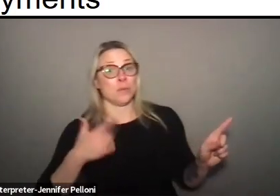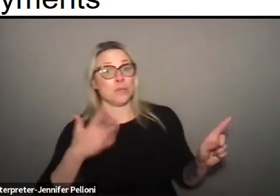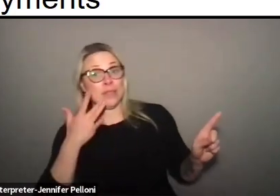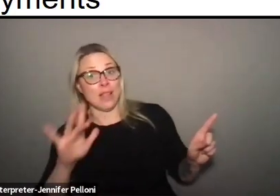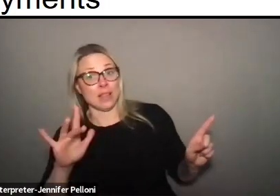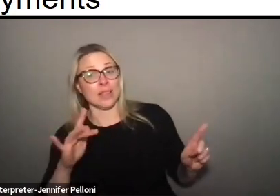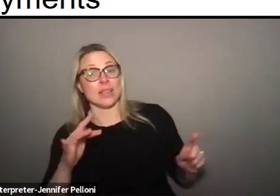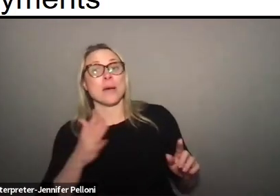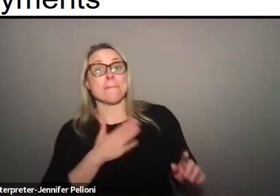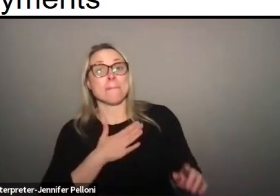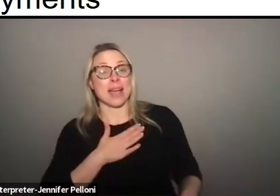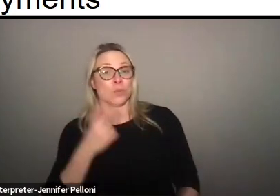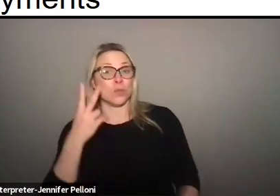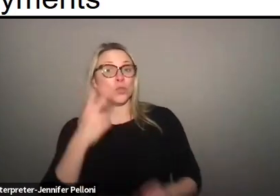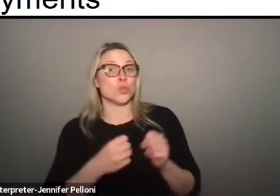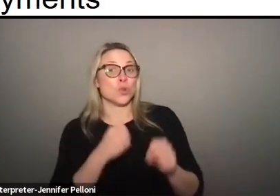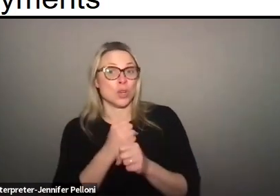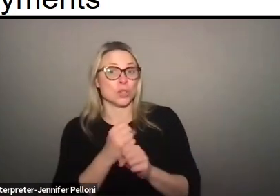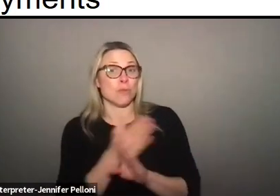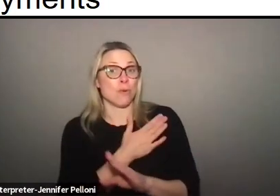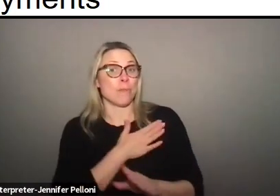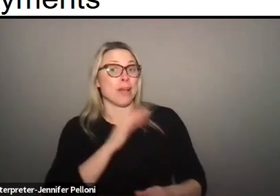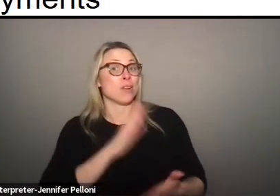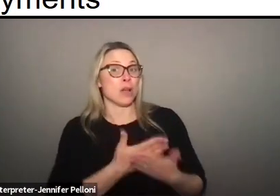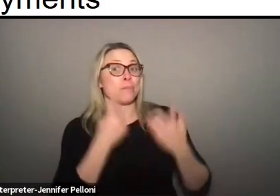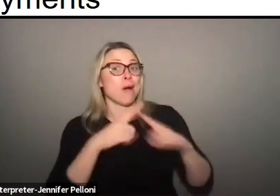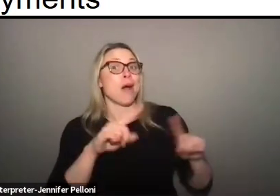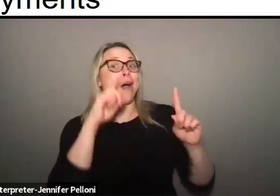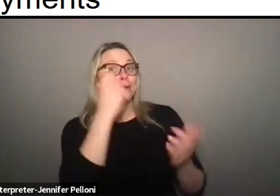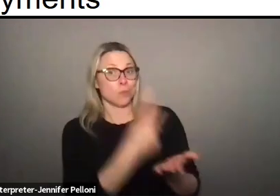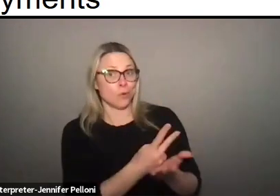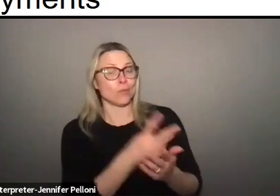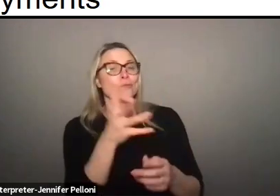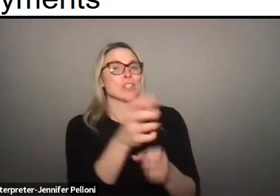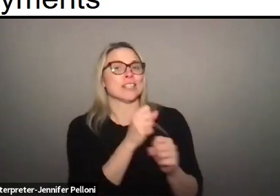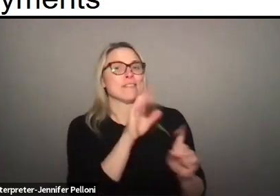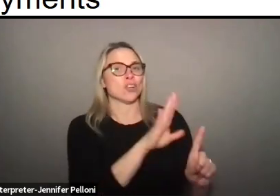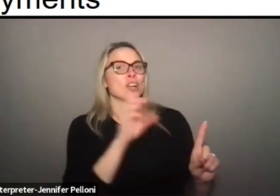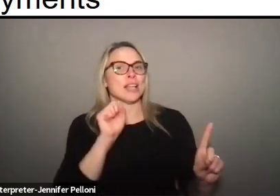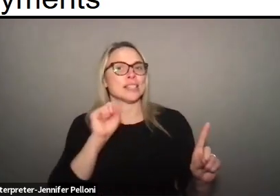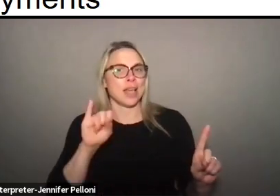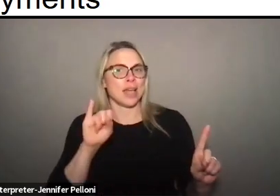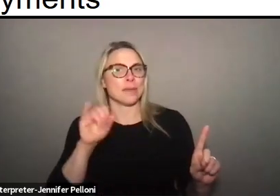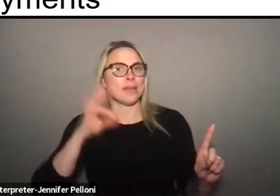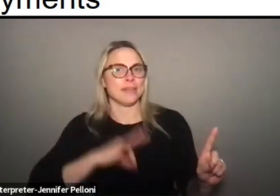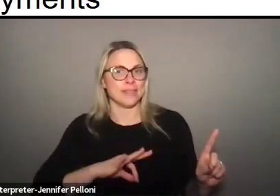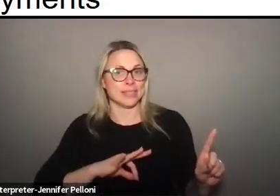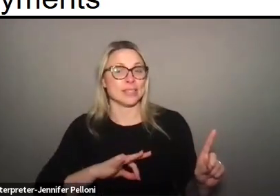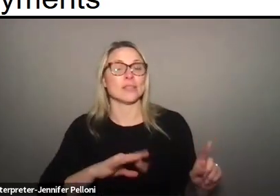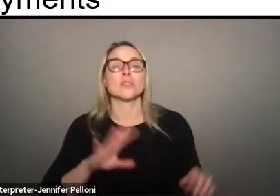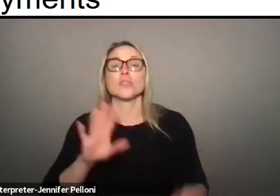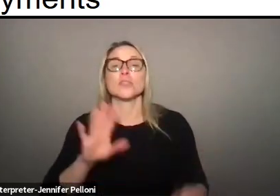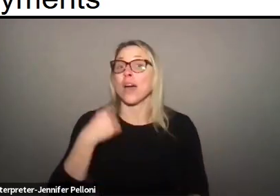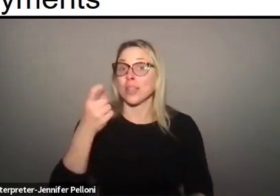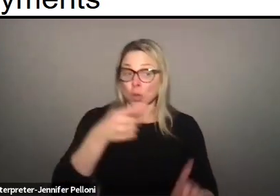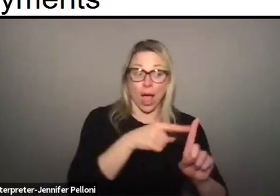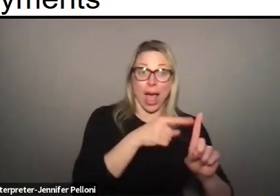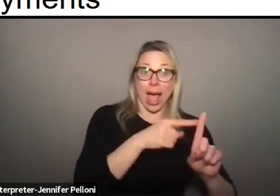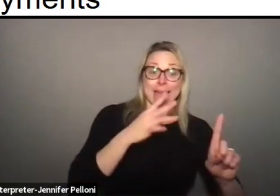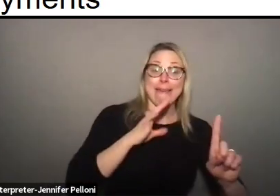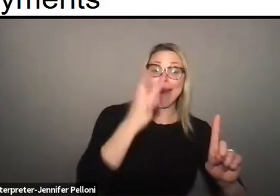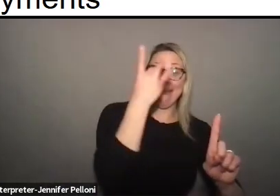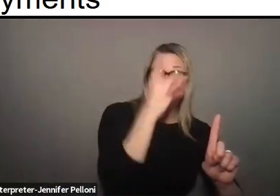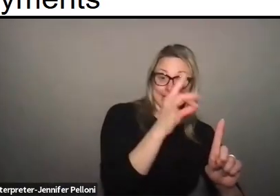was over 2 years before my daughter was approved for her SSI benefits. And when they do approve it, they